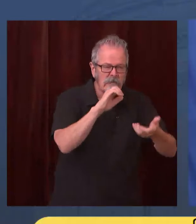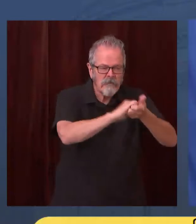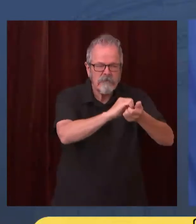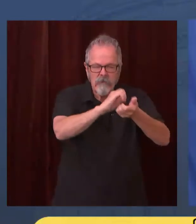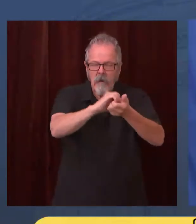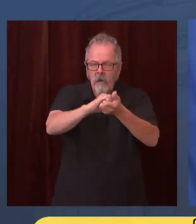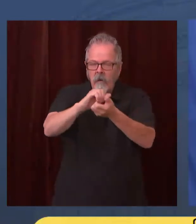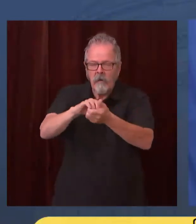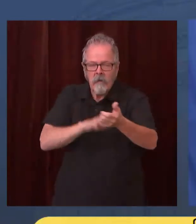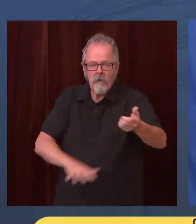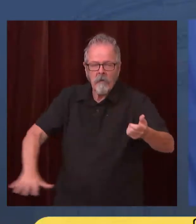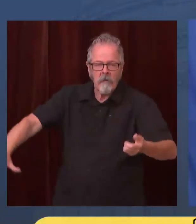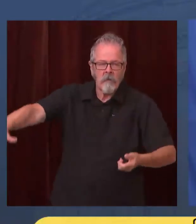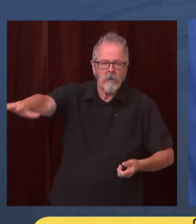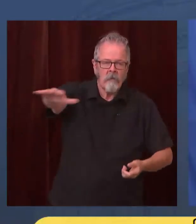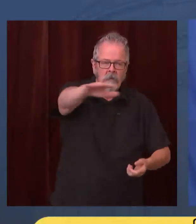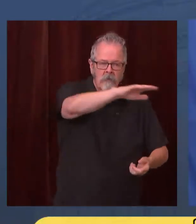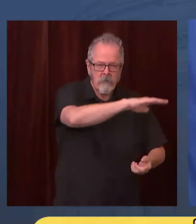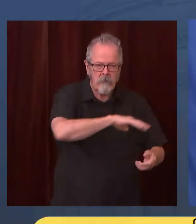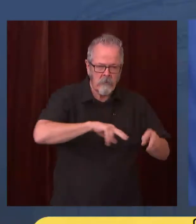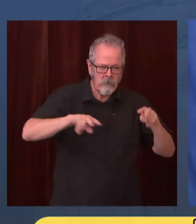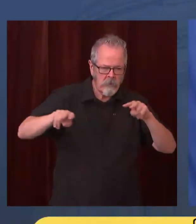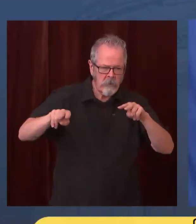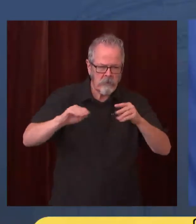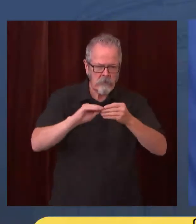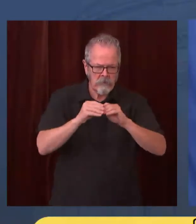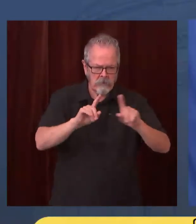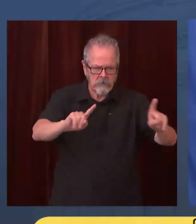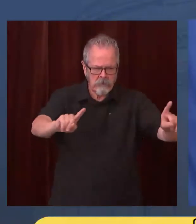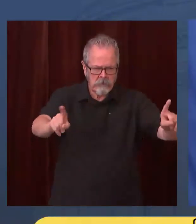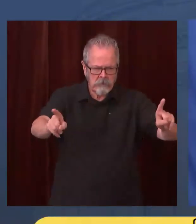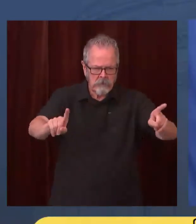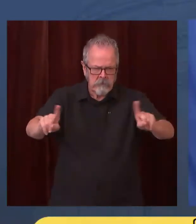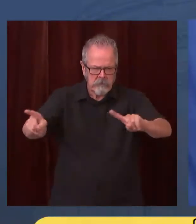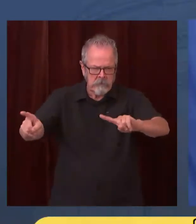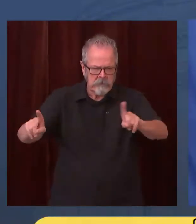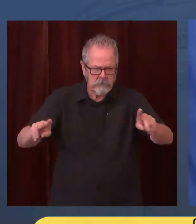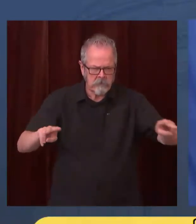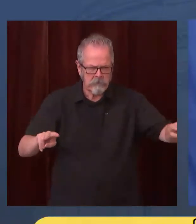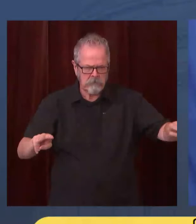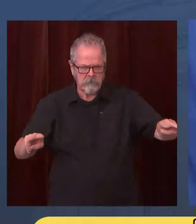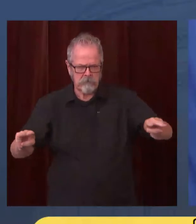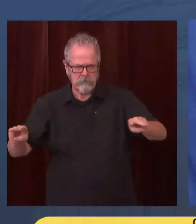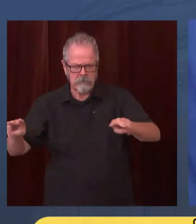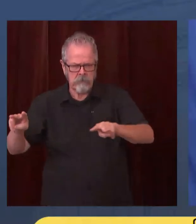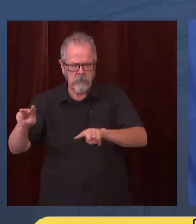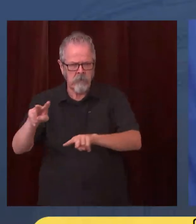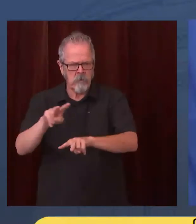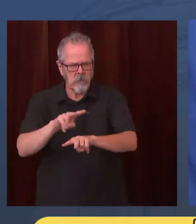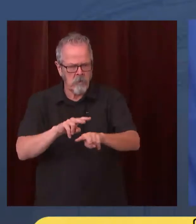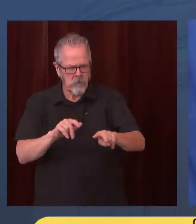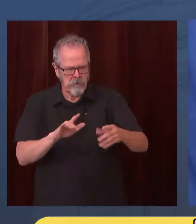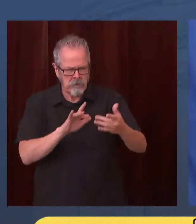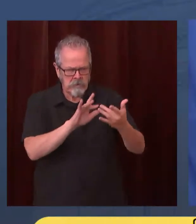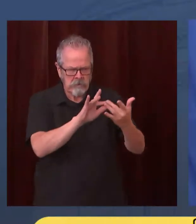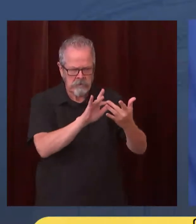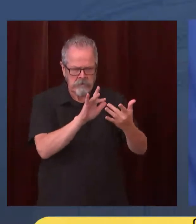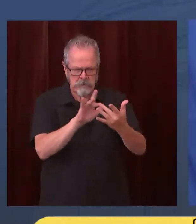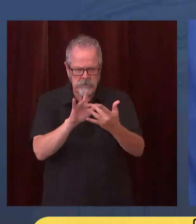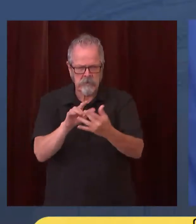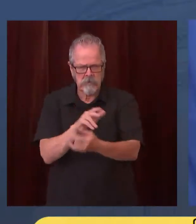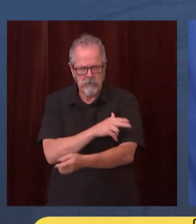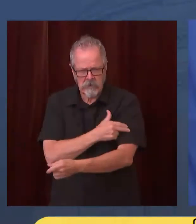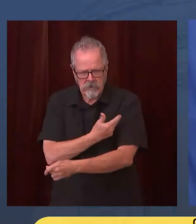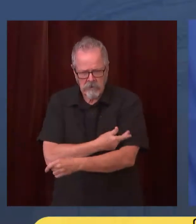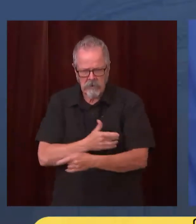carefully. We're continuing to be in touch with our hospitals and knowing what's happening in our hospital systems. Some of the actions that